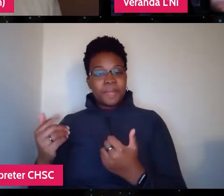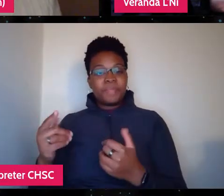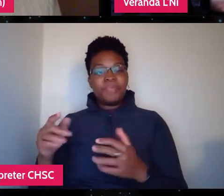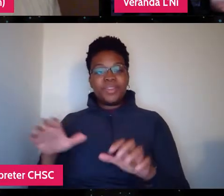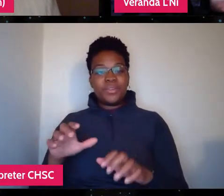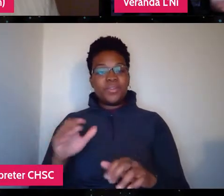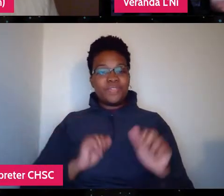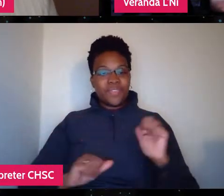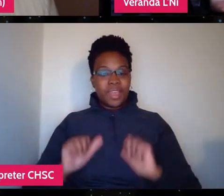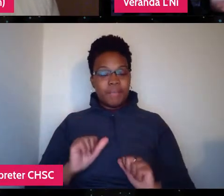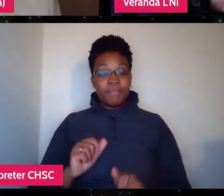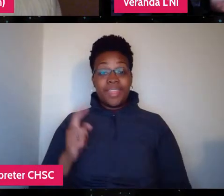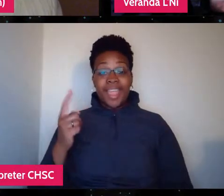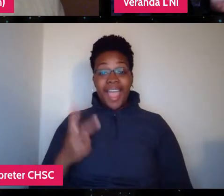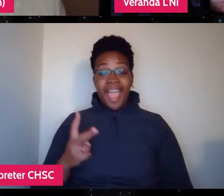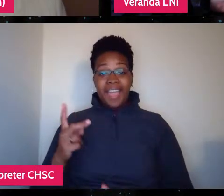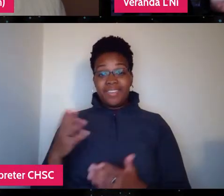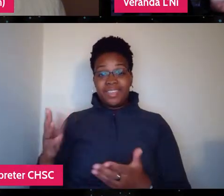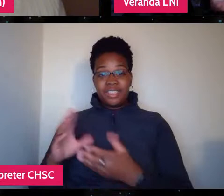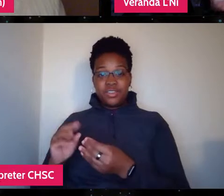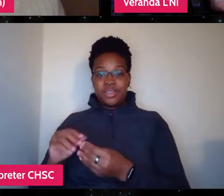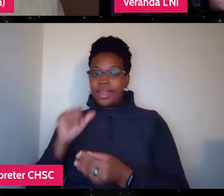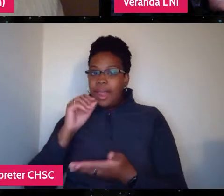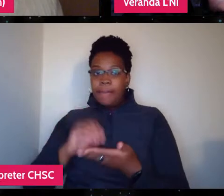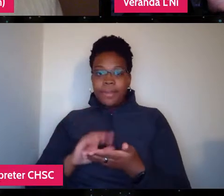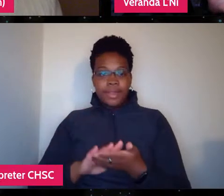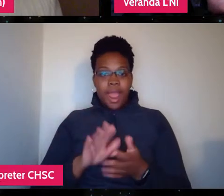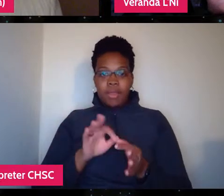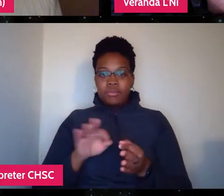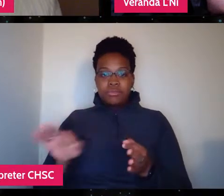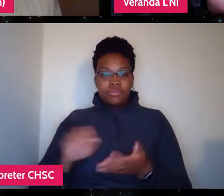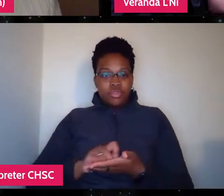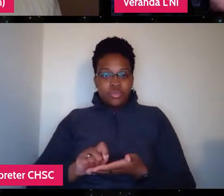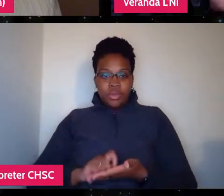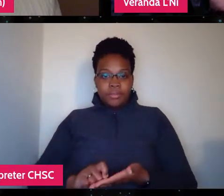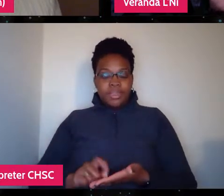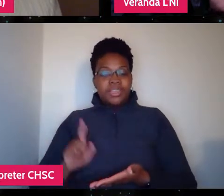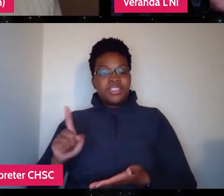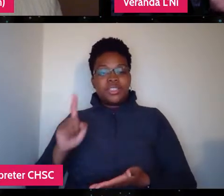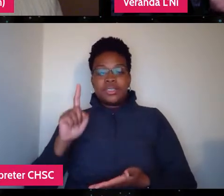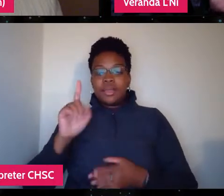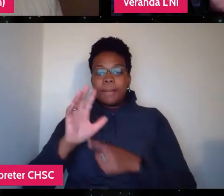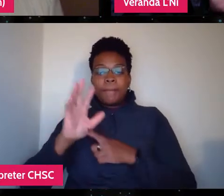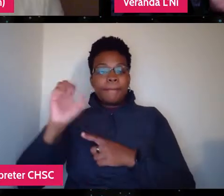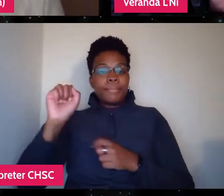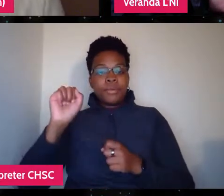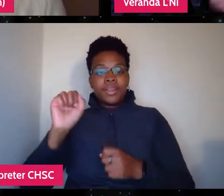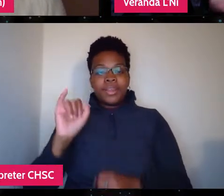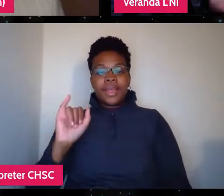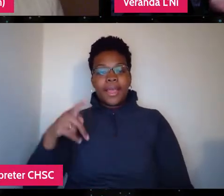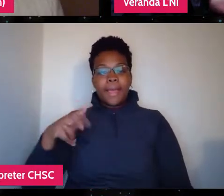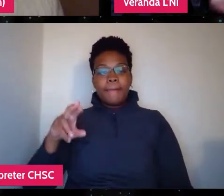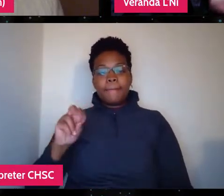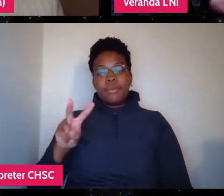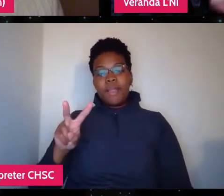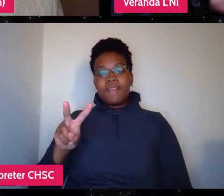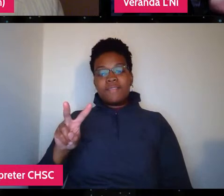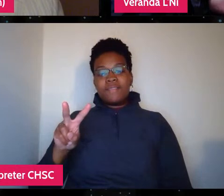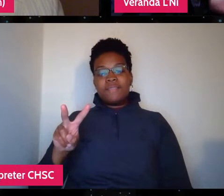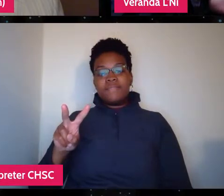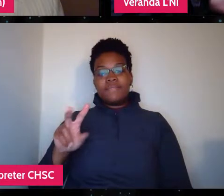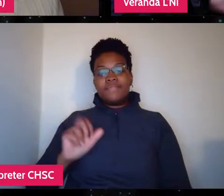that she said is not in the script, you know? Like, she's a really, really brilliant improver.